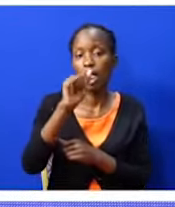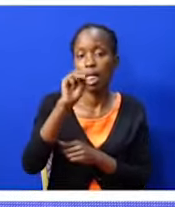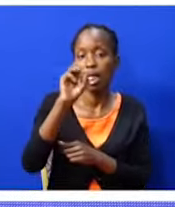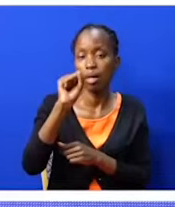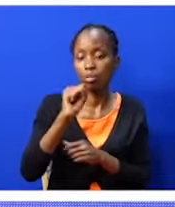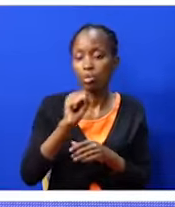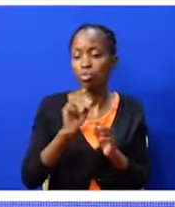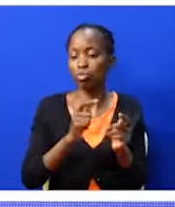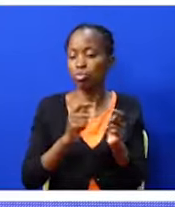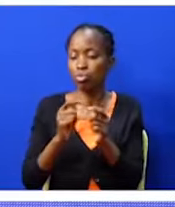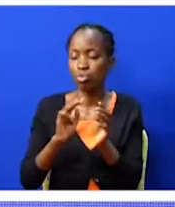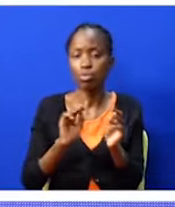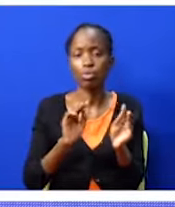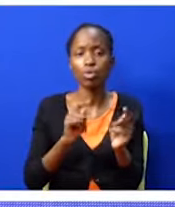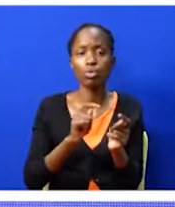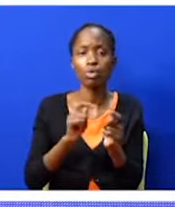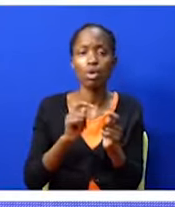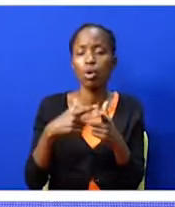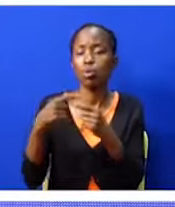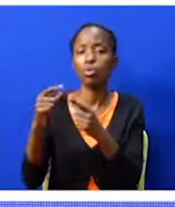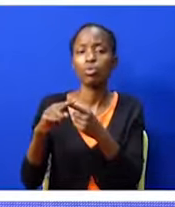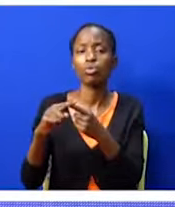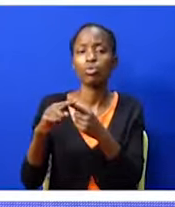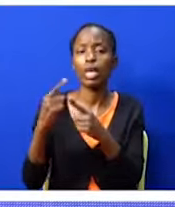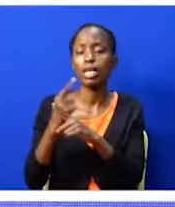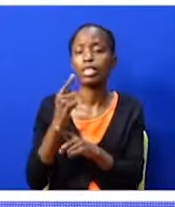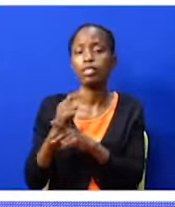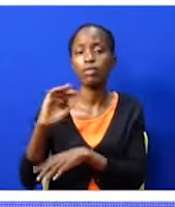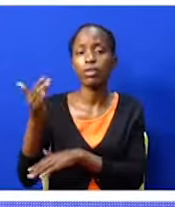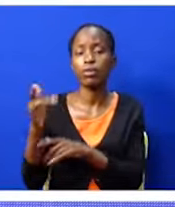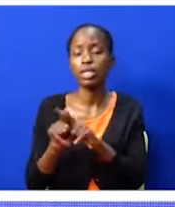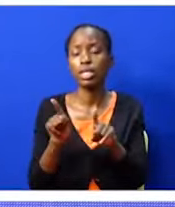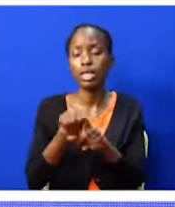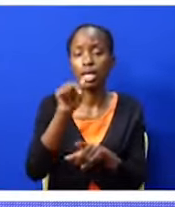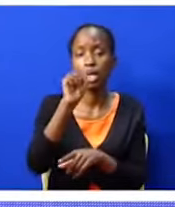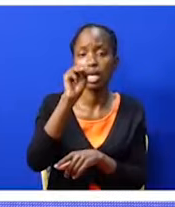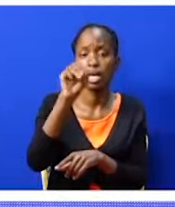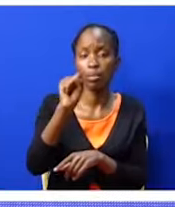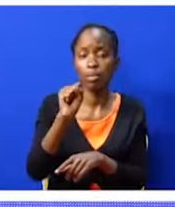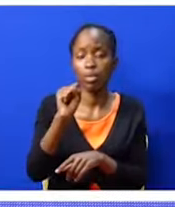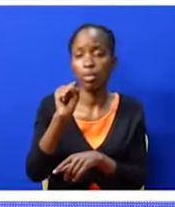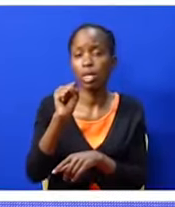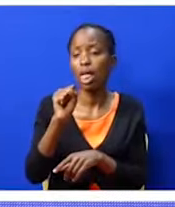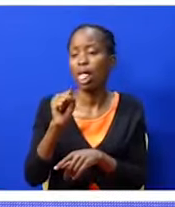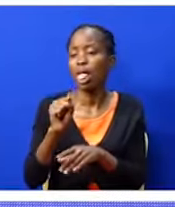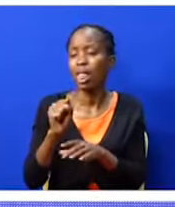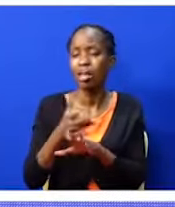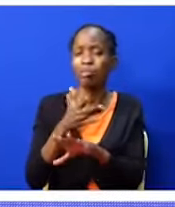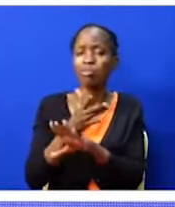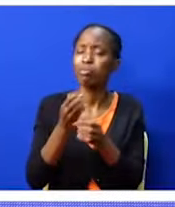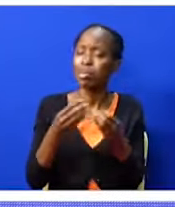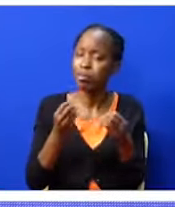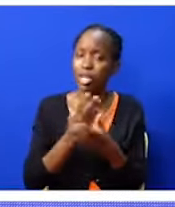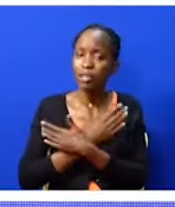moved to another town. And they needed to transfer. And Amos now had many friends. One